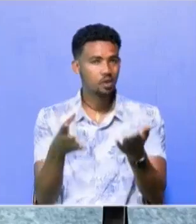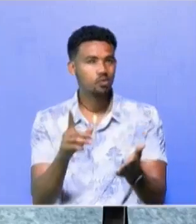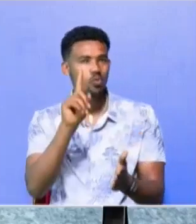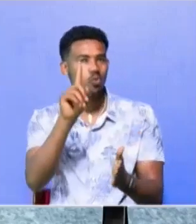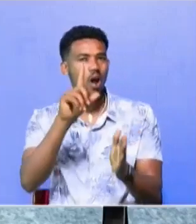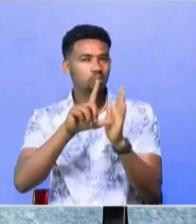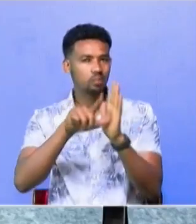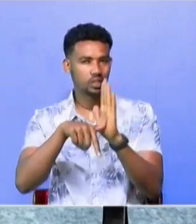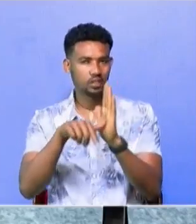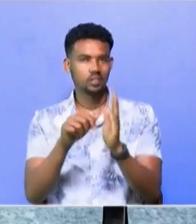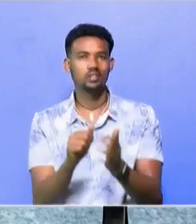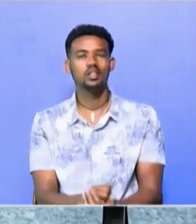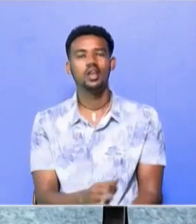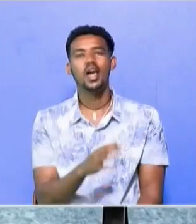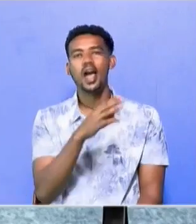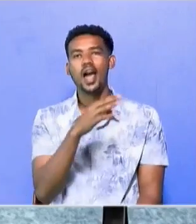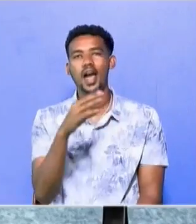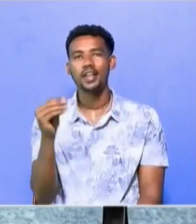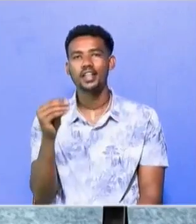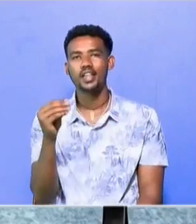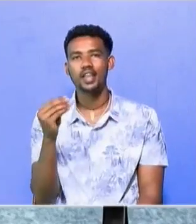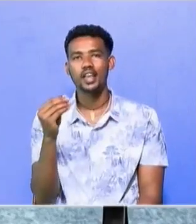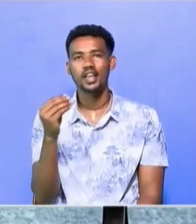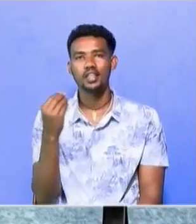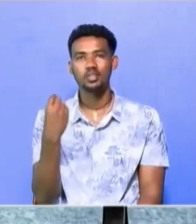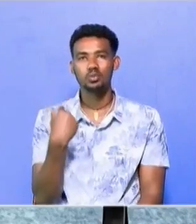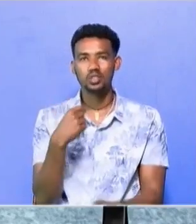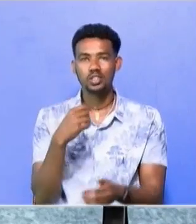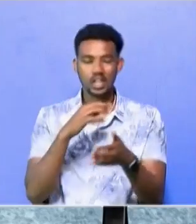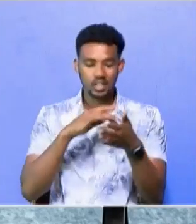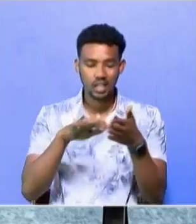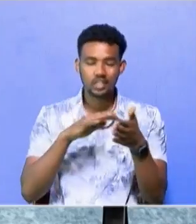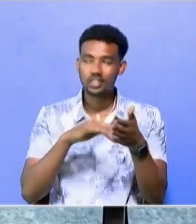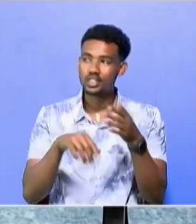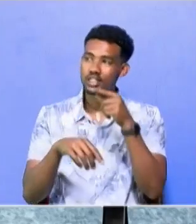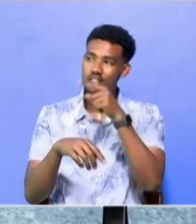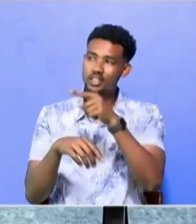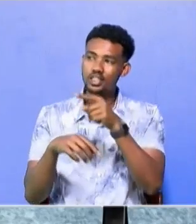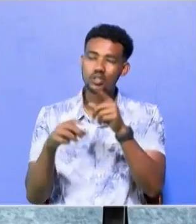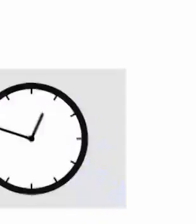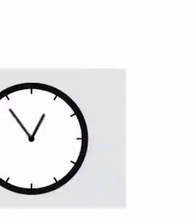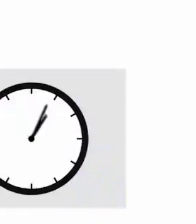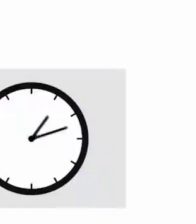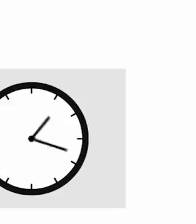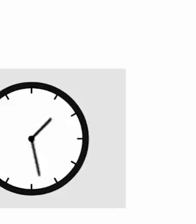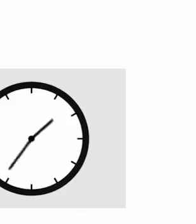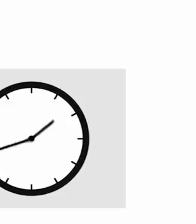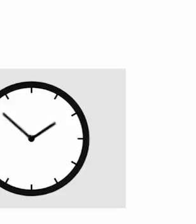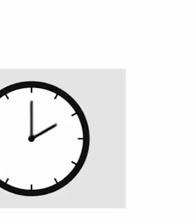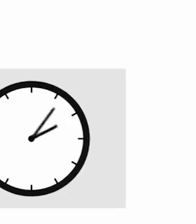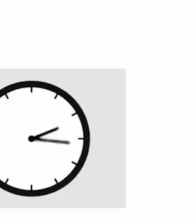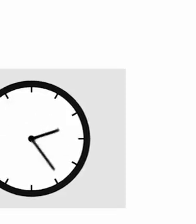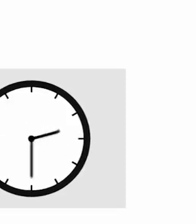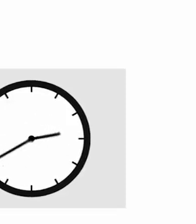1 minute and let us read these words together.